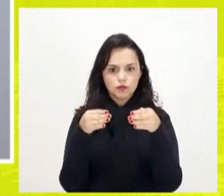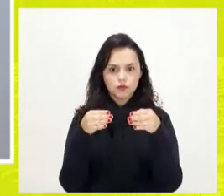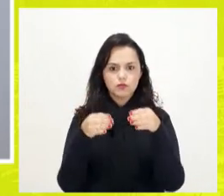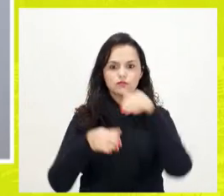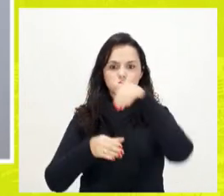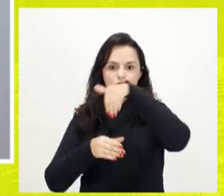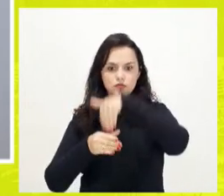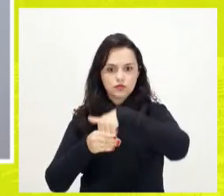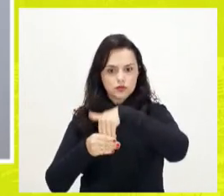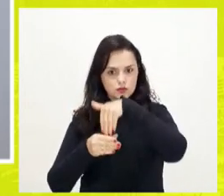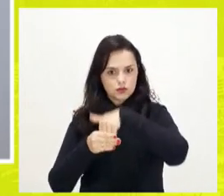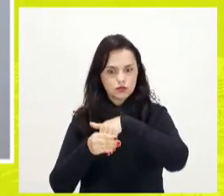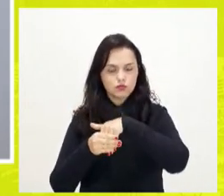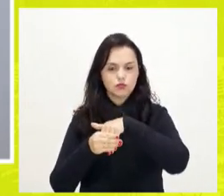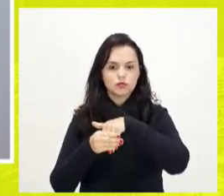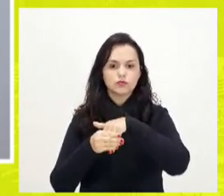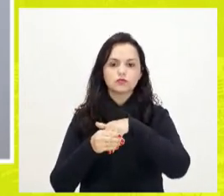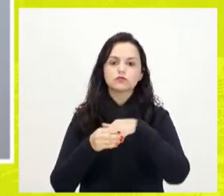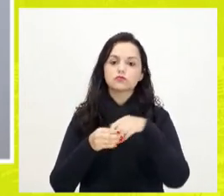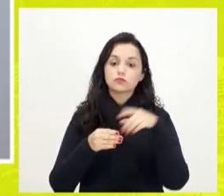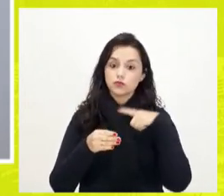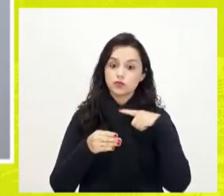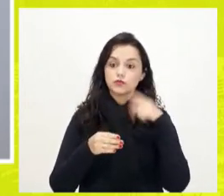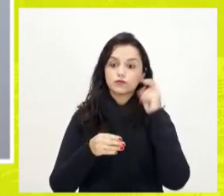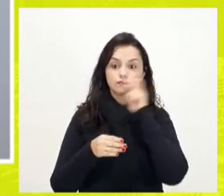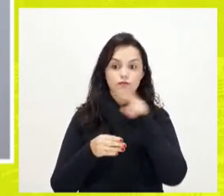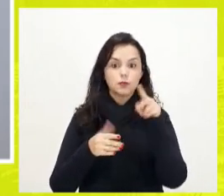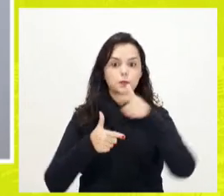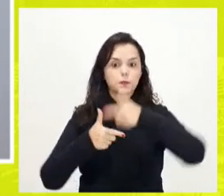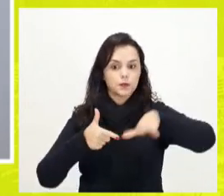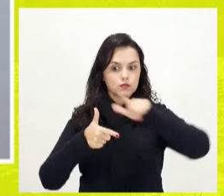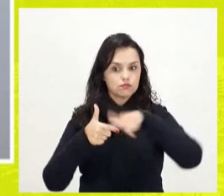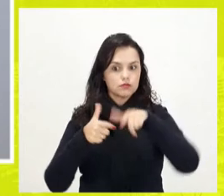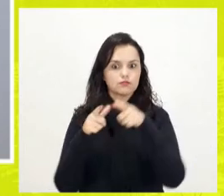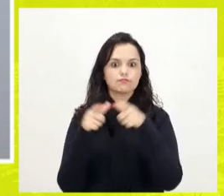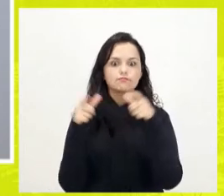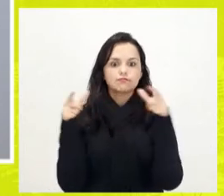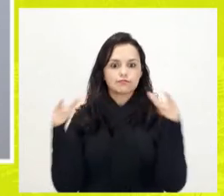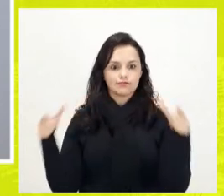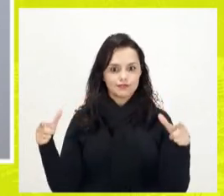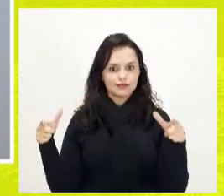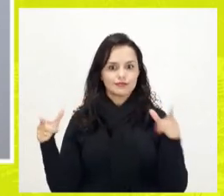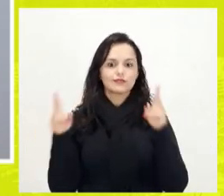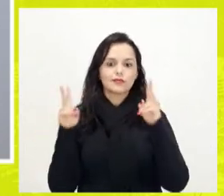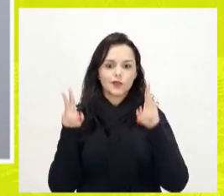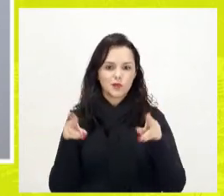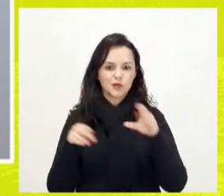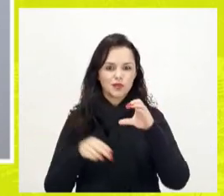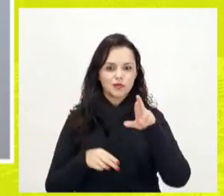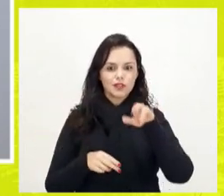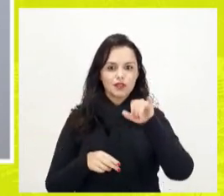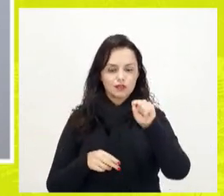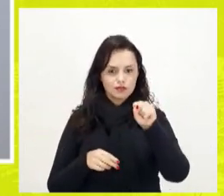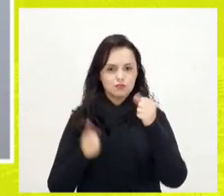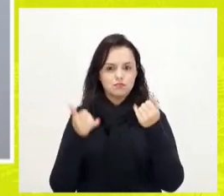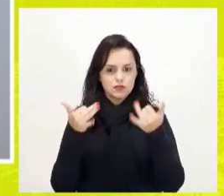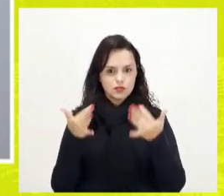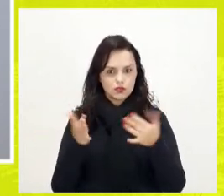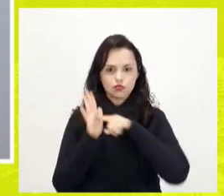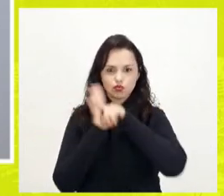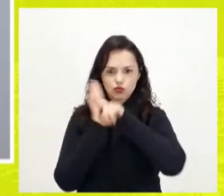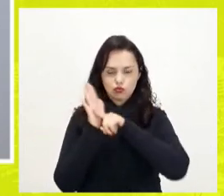and they were focusing on the elections and they saw that this was a big problem